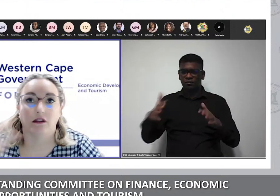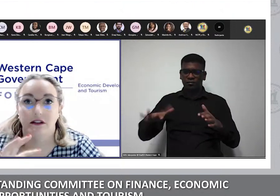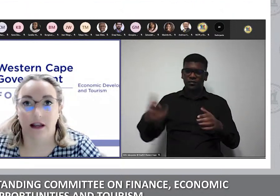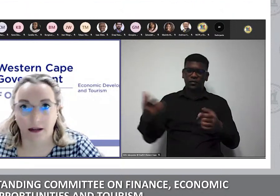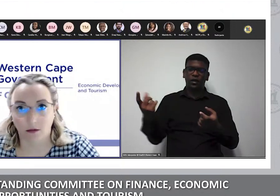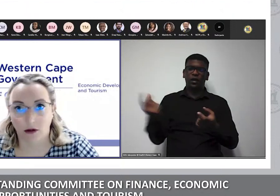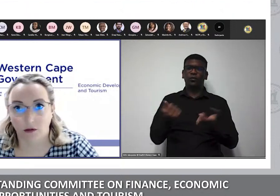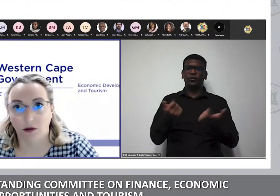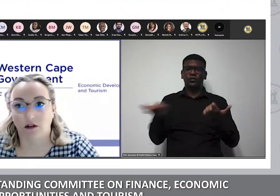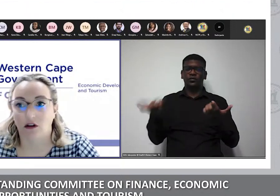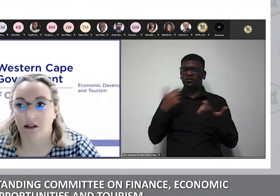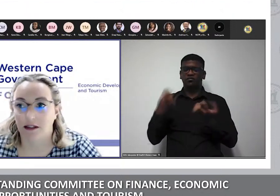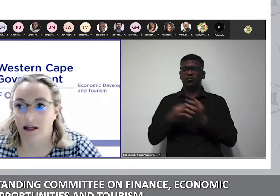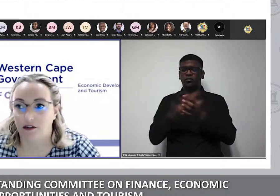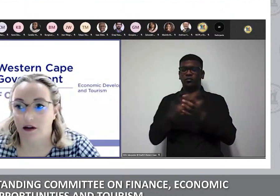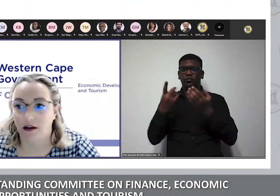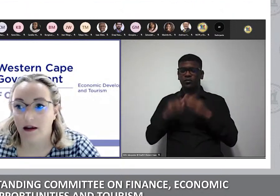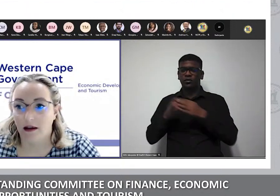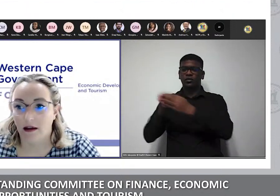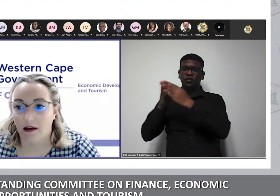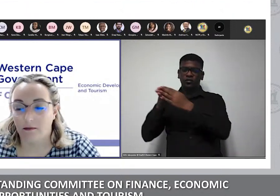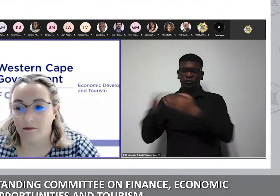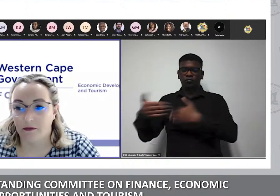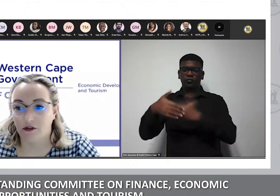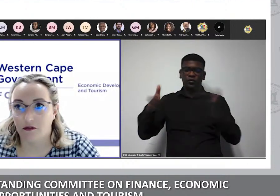a container, what would it cost, etc.